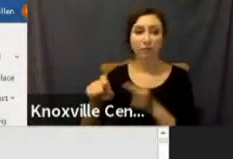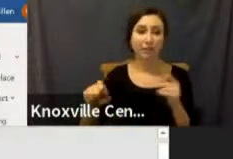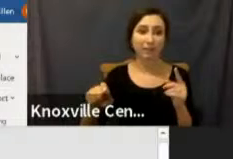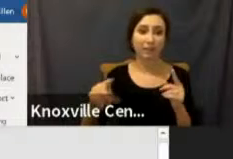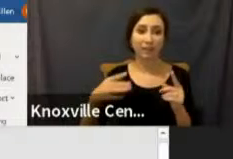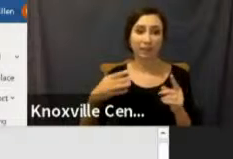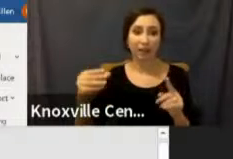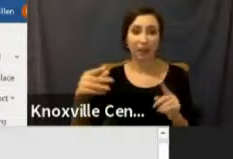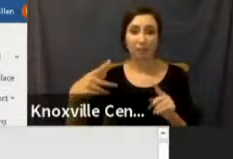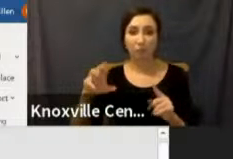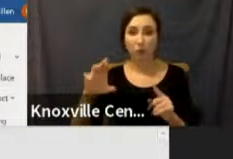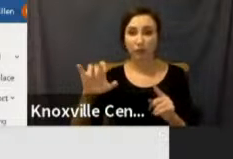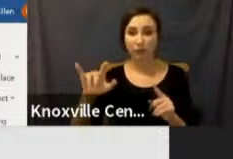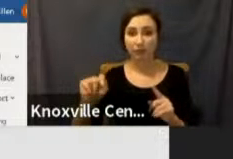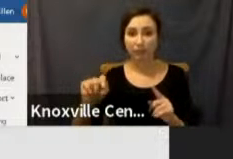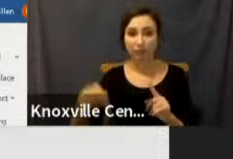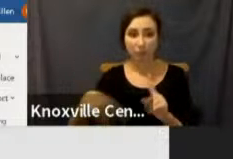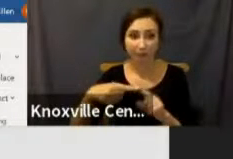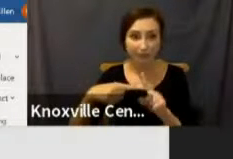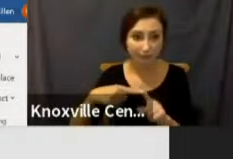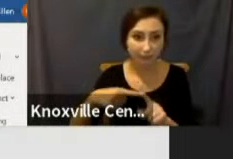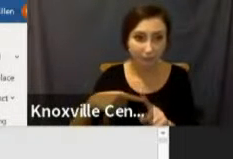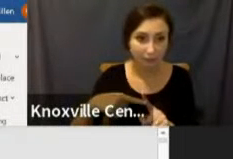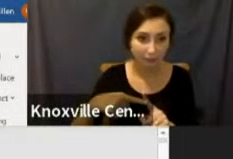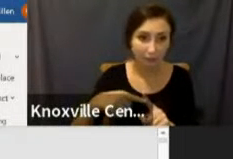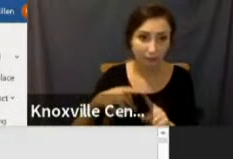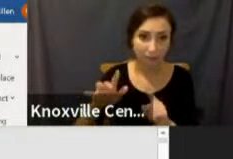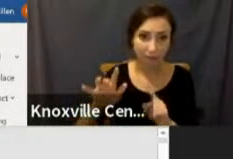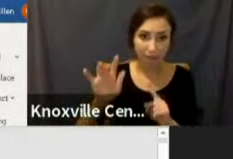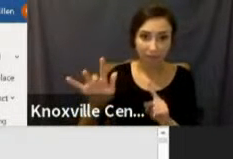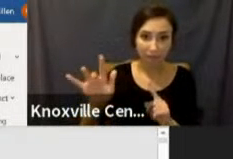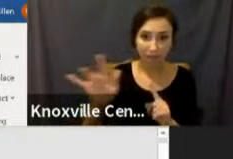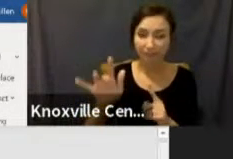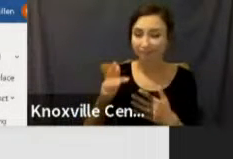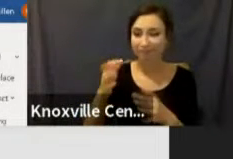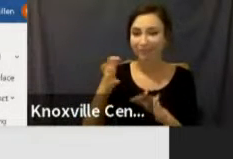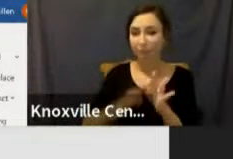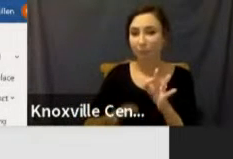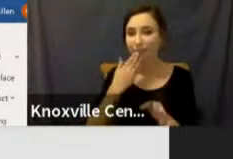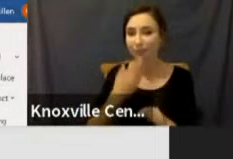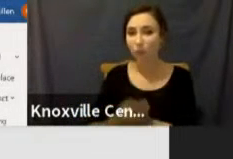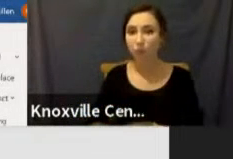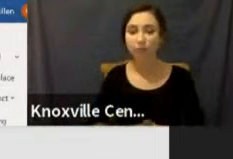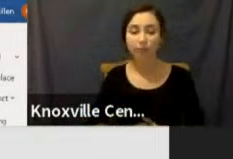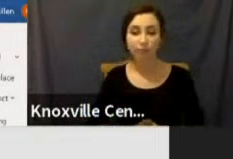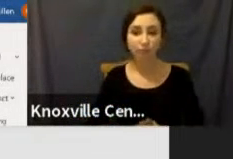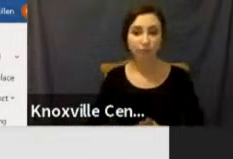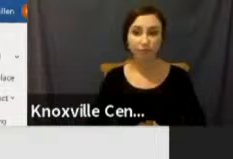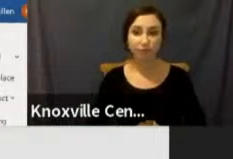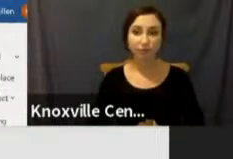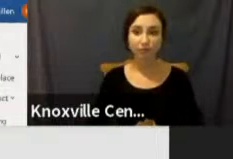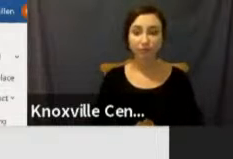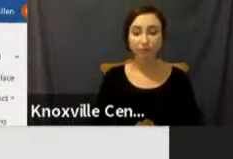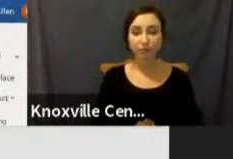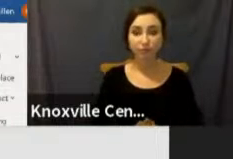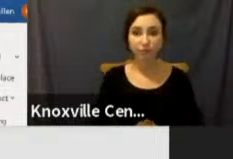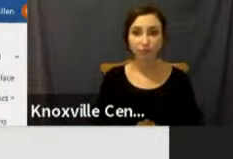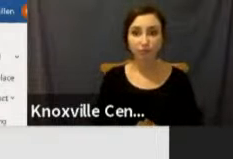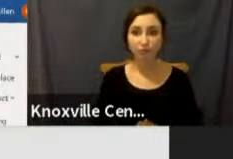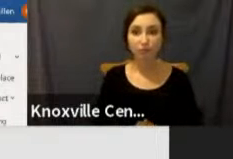positivity. Oh, yeah. Thank you. Something simple. Yep.